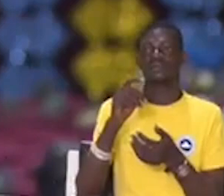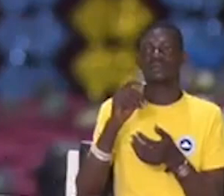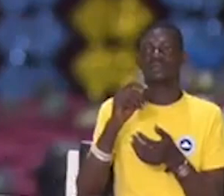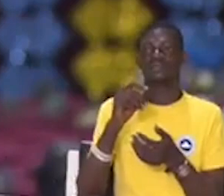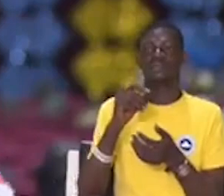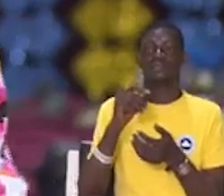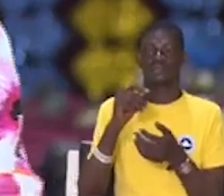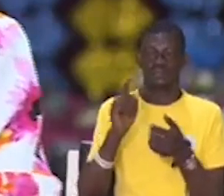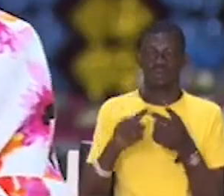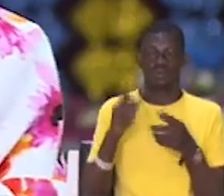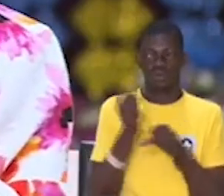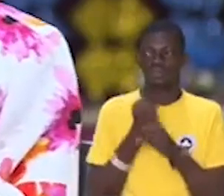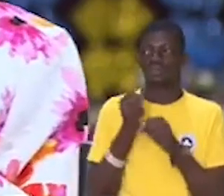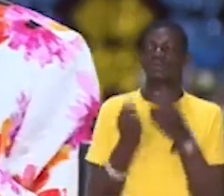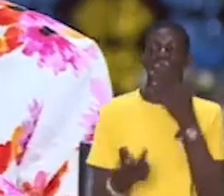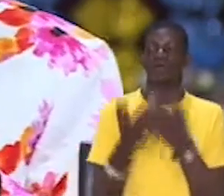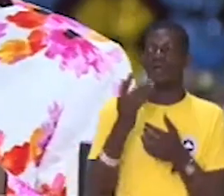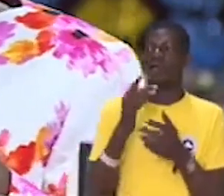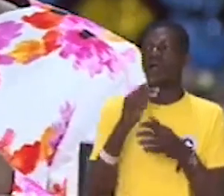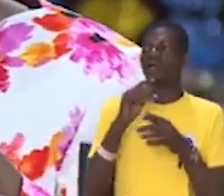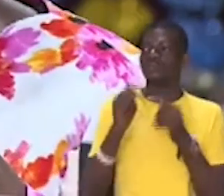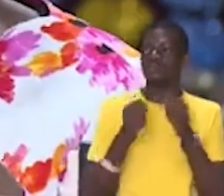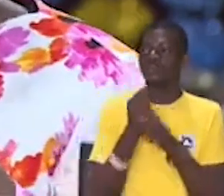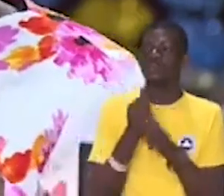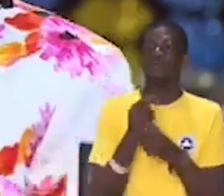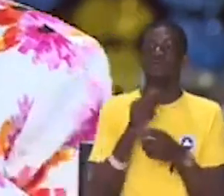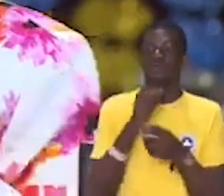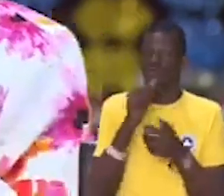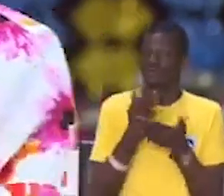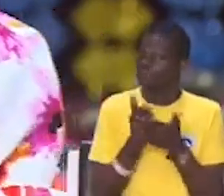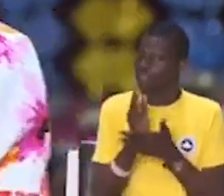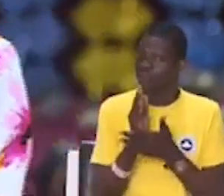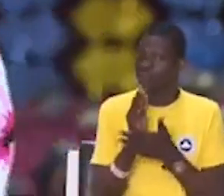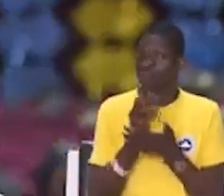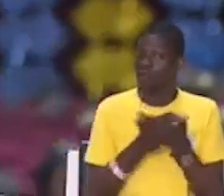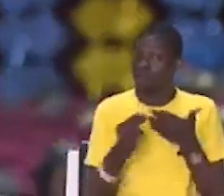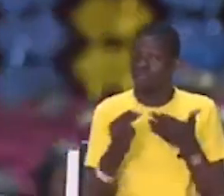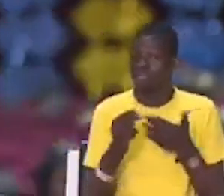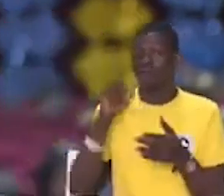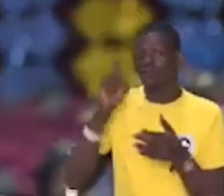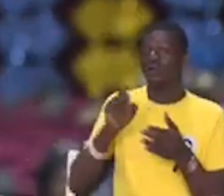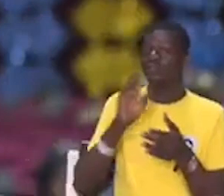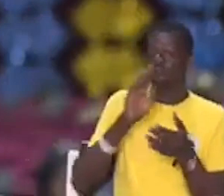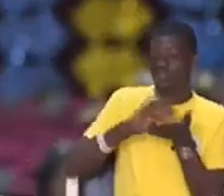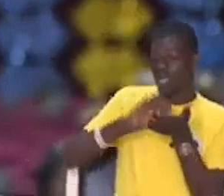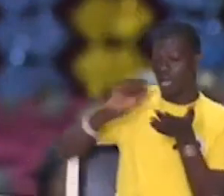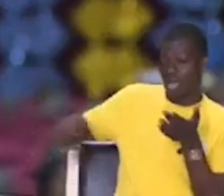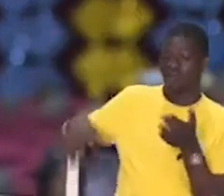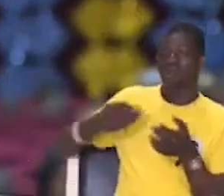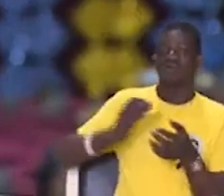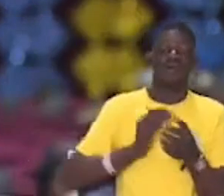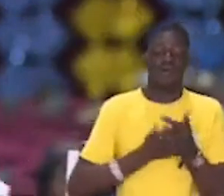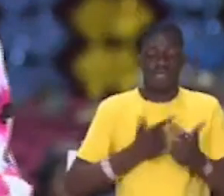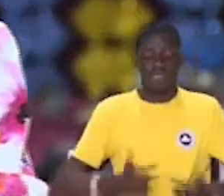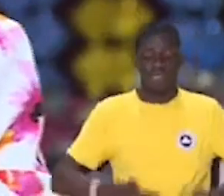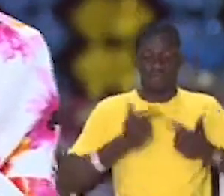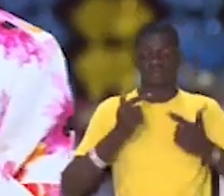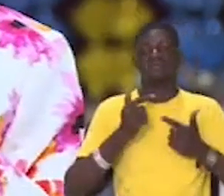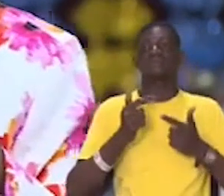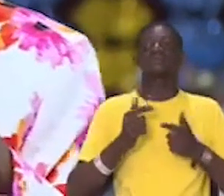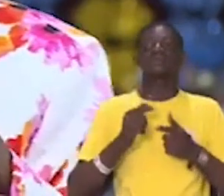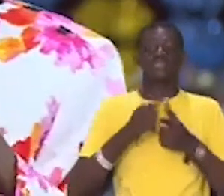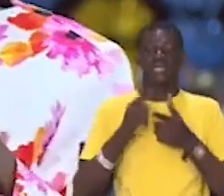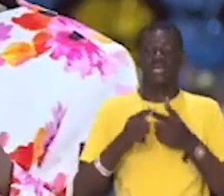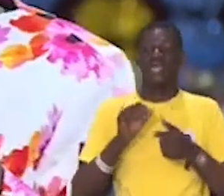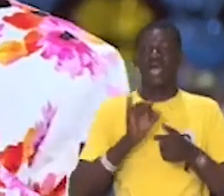kills fire. All forms of unrighteousness and ungodliness must be out of our lives in the name of Jesus. Therefore,